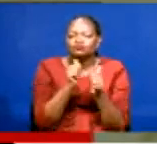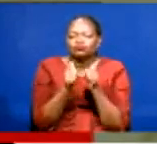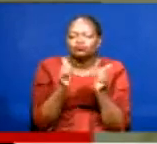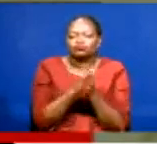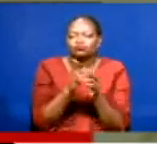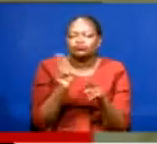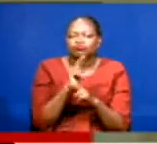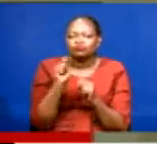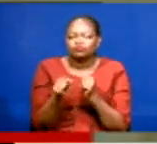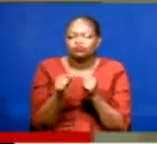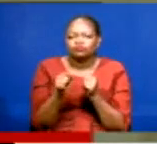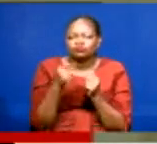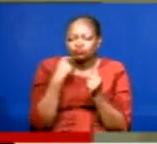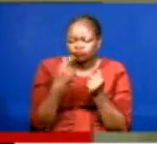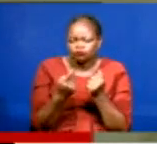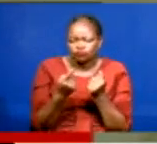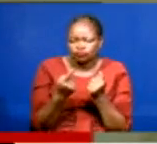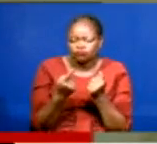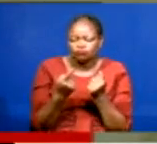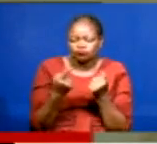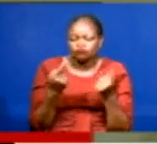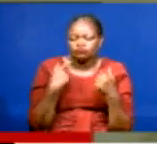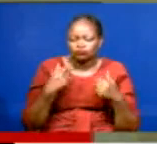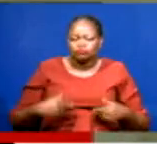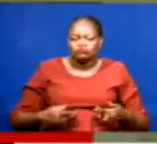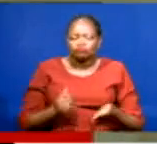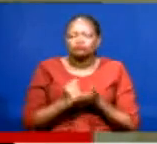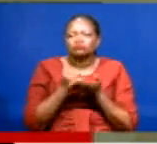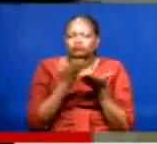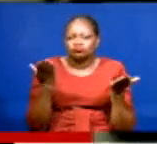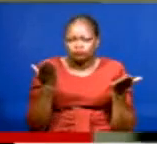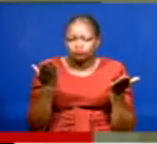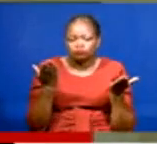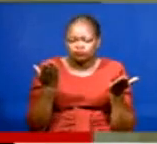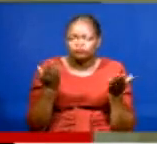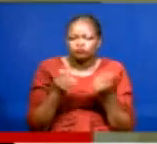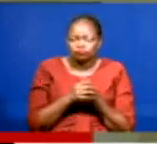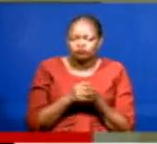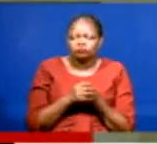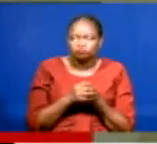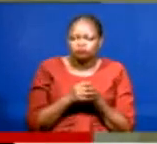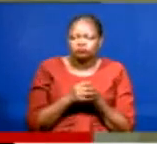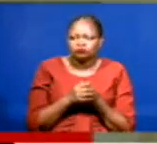it so as to, you know, help the young ones and help those who come from this particular neighborhood